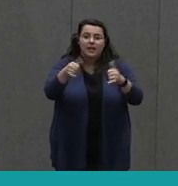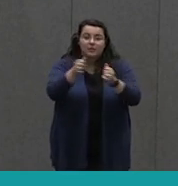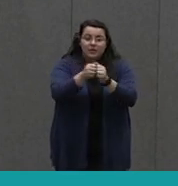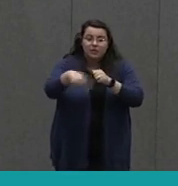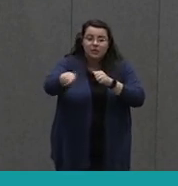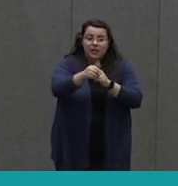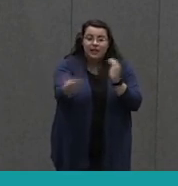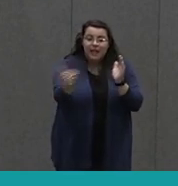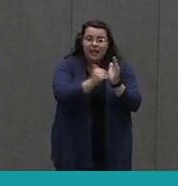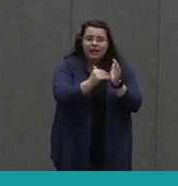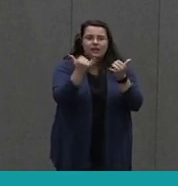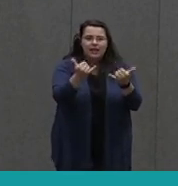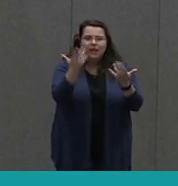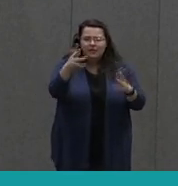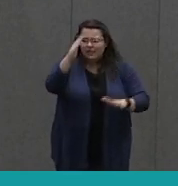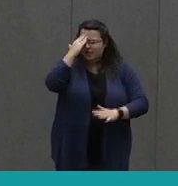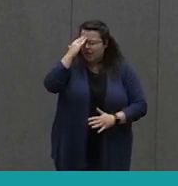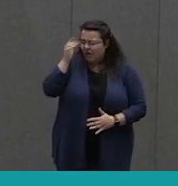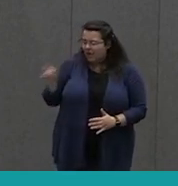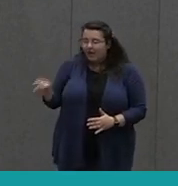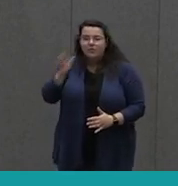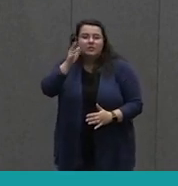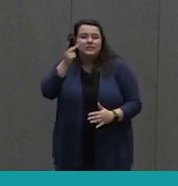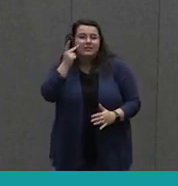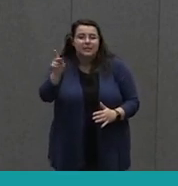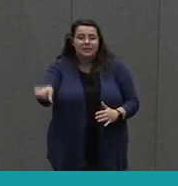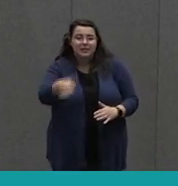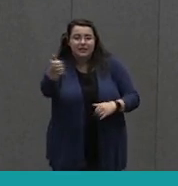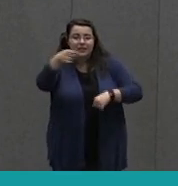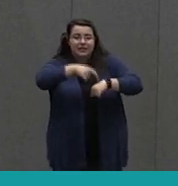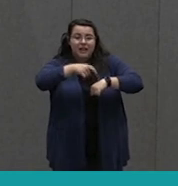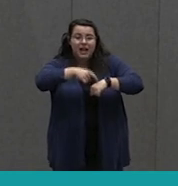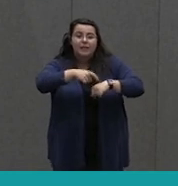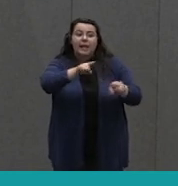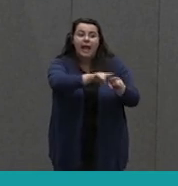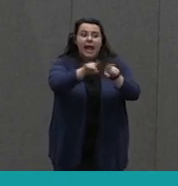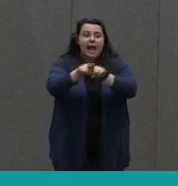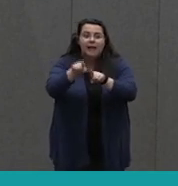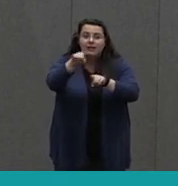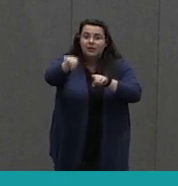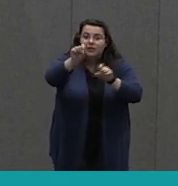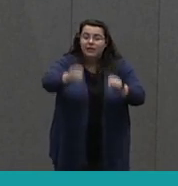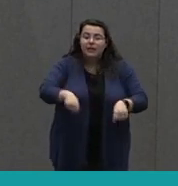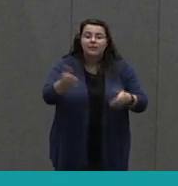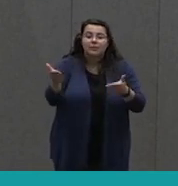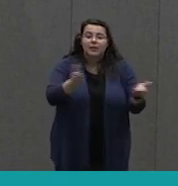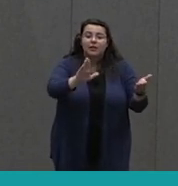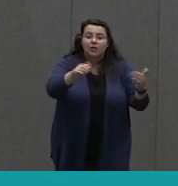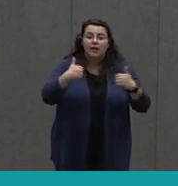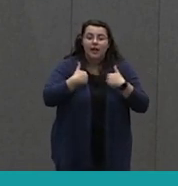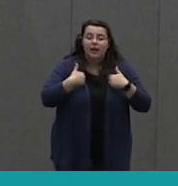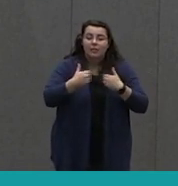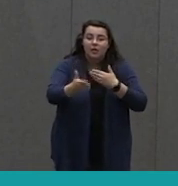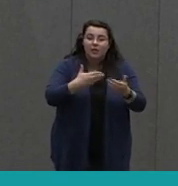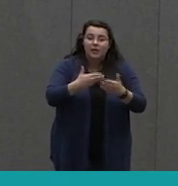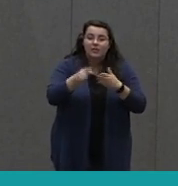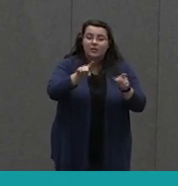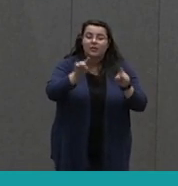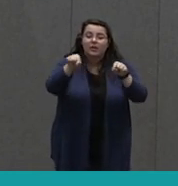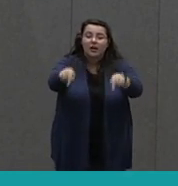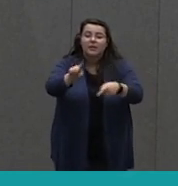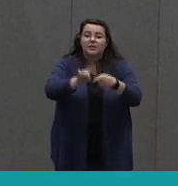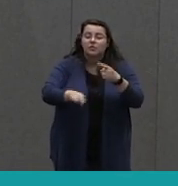D. Og, dog. D, og, dog. See how I'm playing that